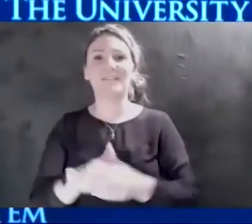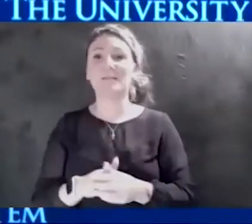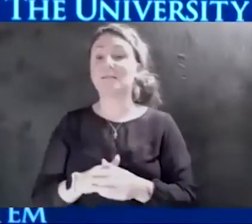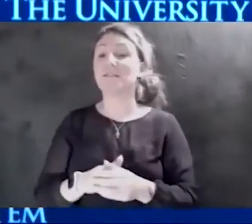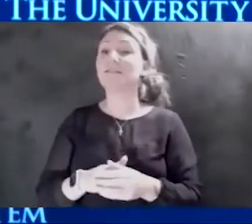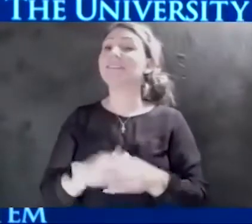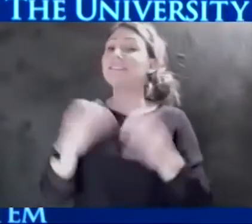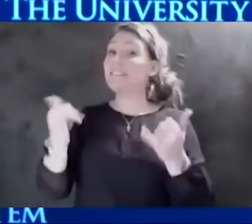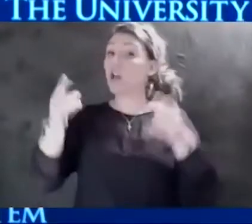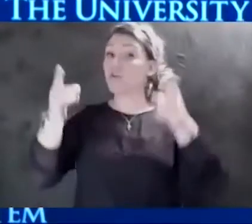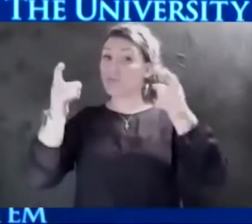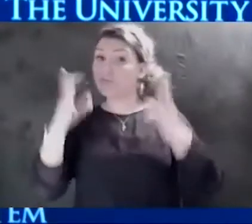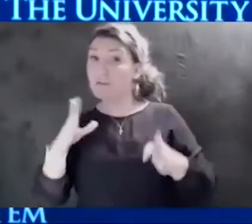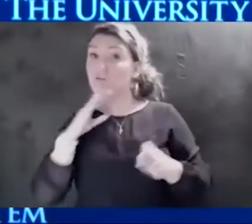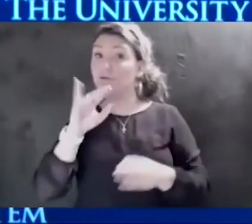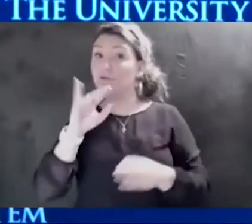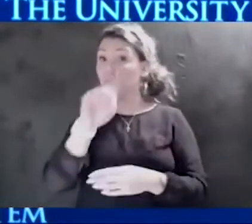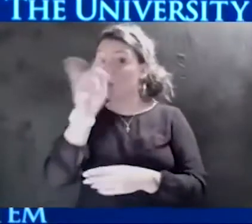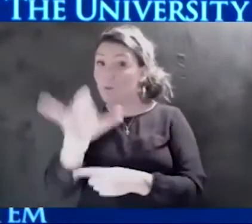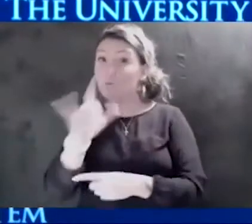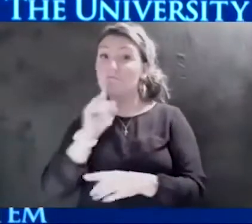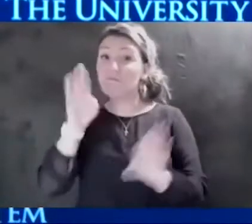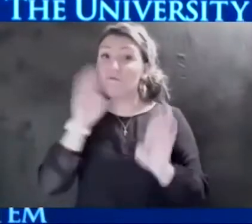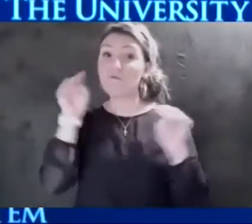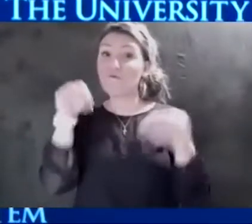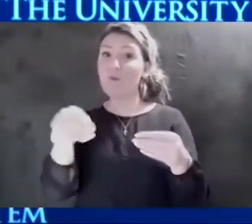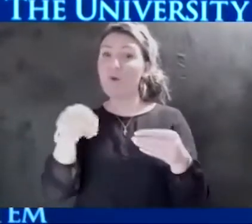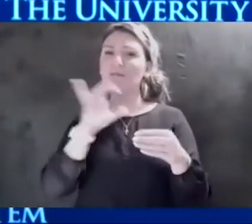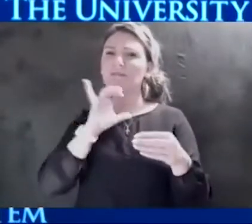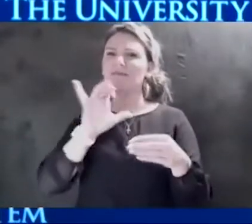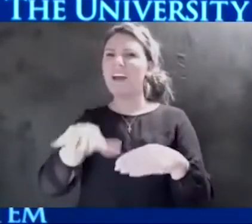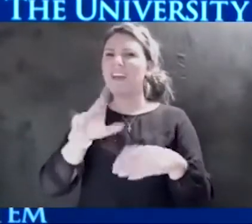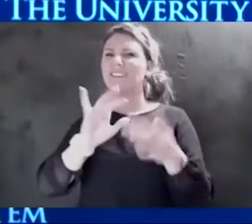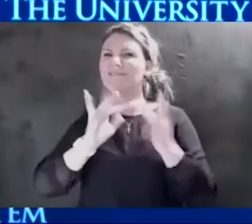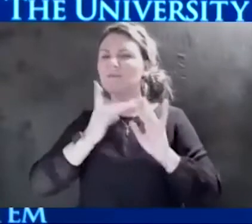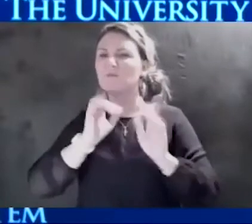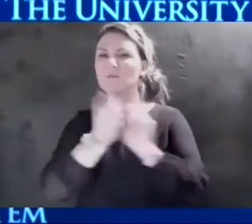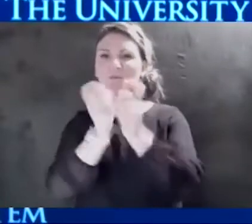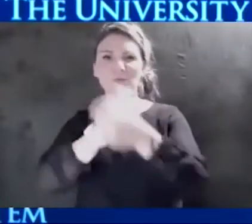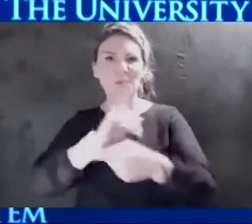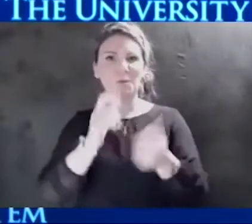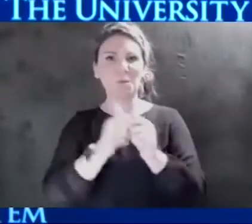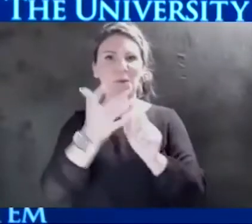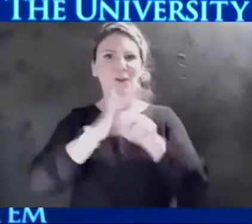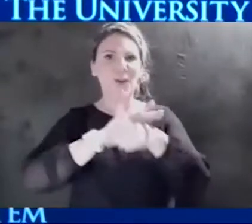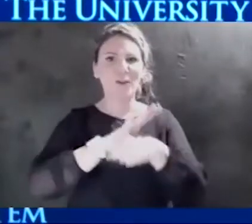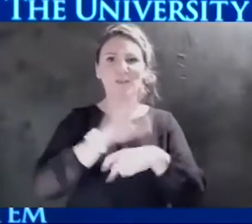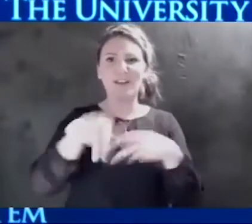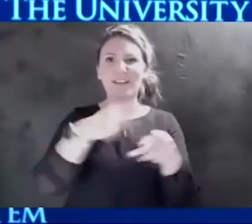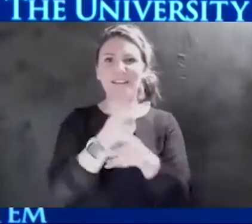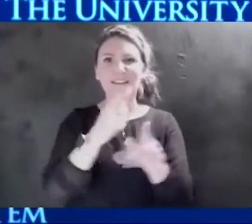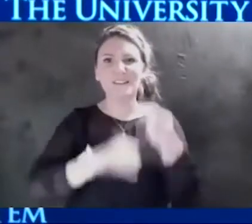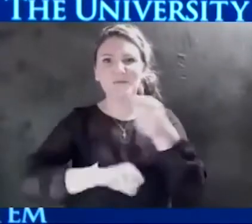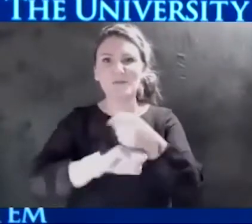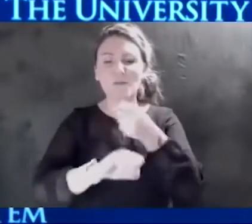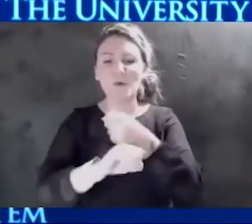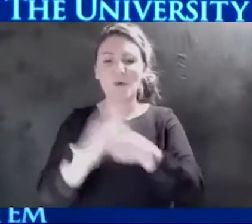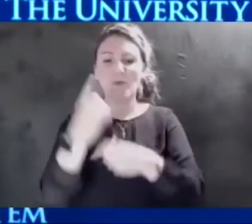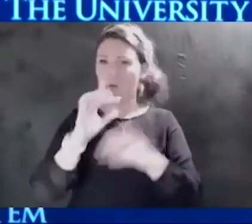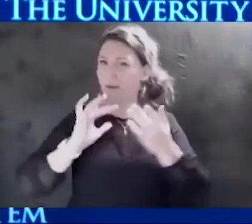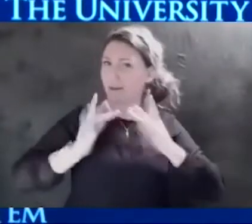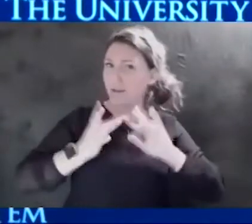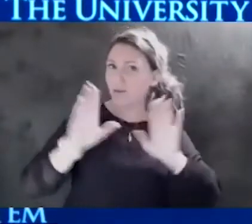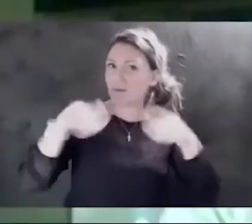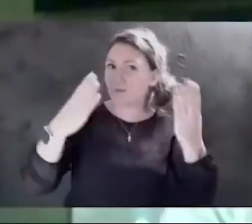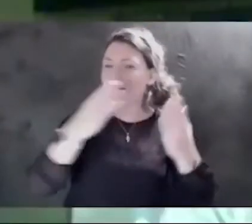us how the focus of this network changed with the onset of COVID. What kinds of support has the network provided, and is the need still